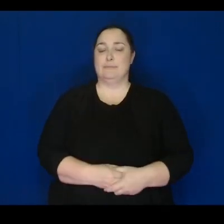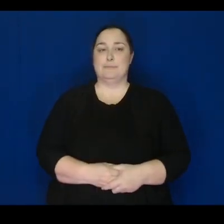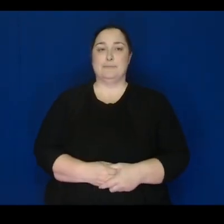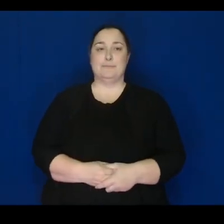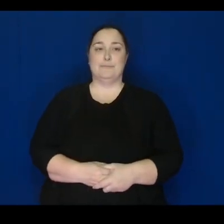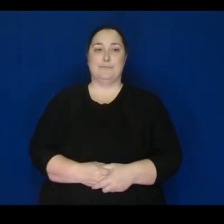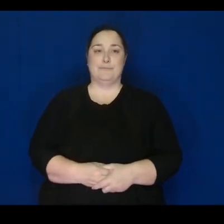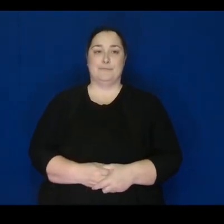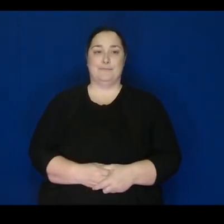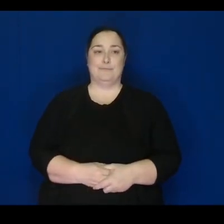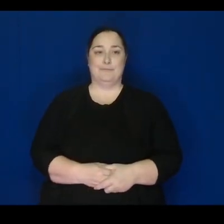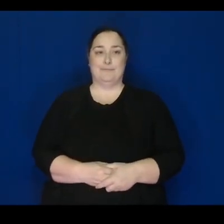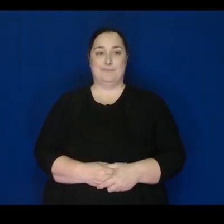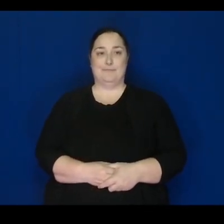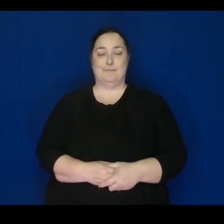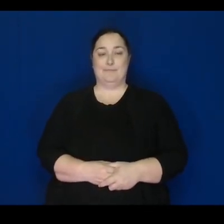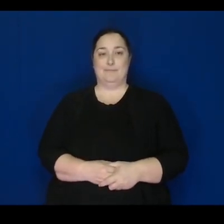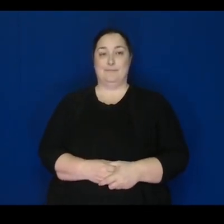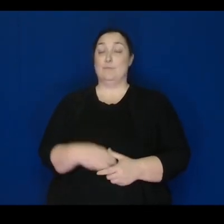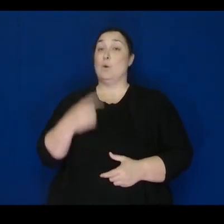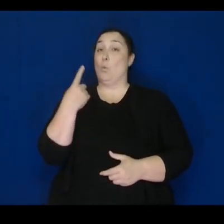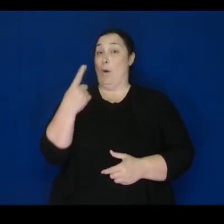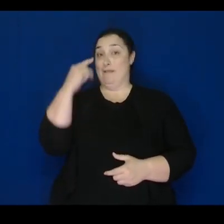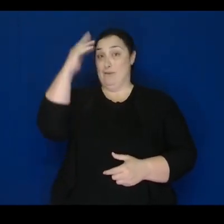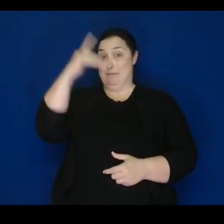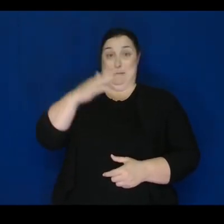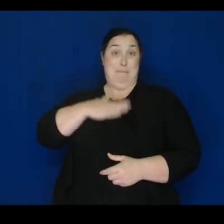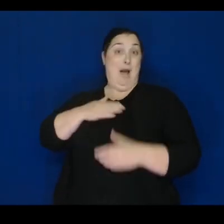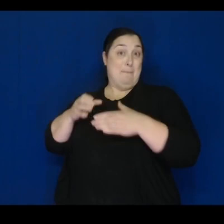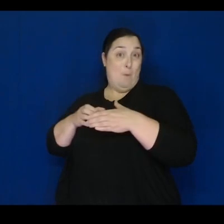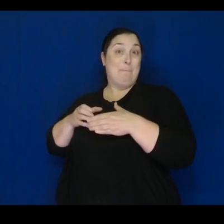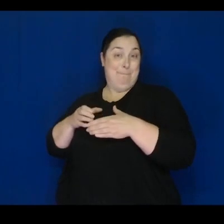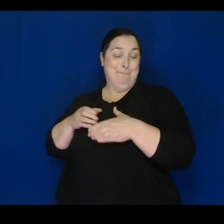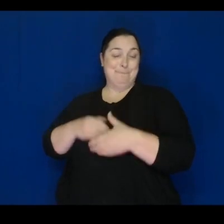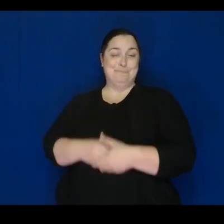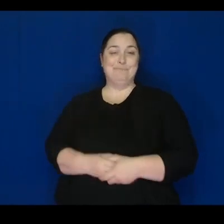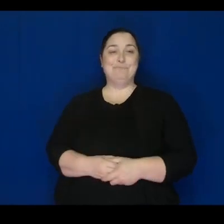And I wanted to share one philosophy from my mob.